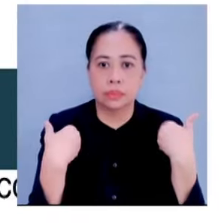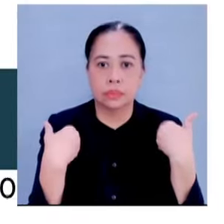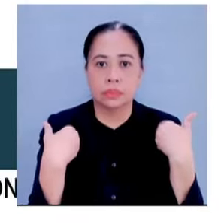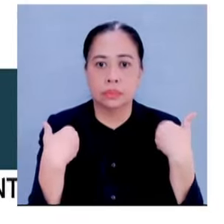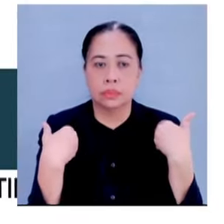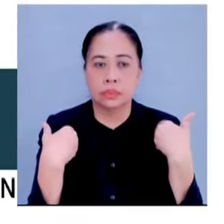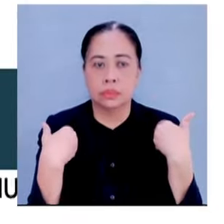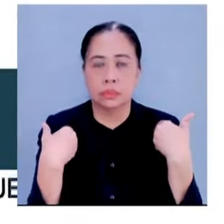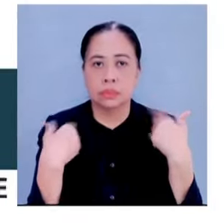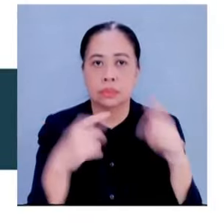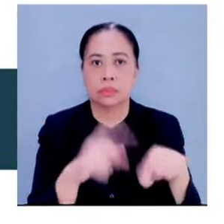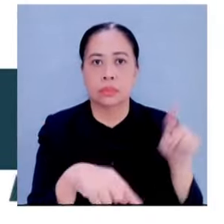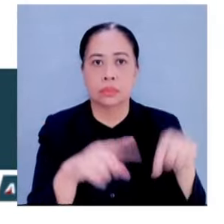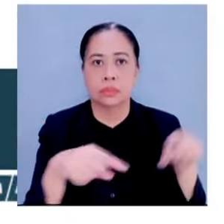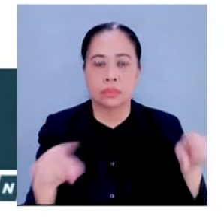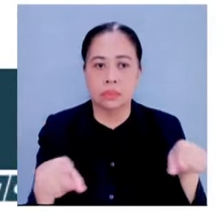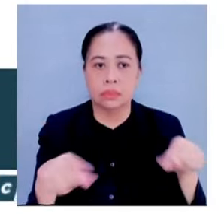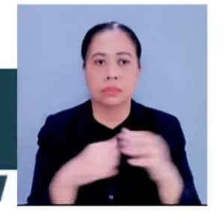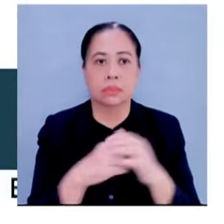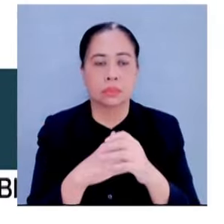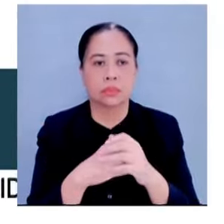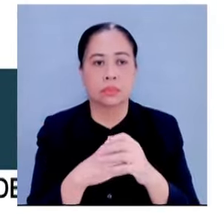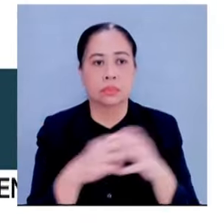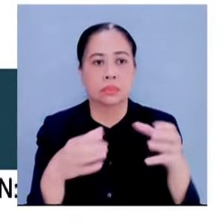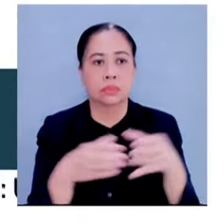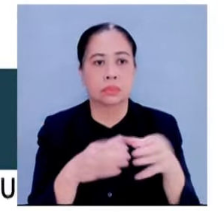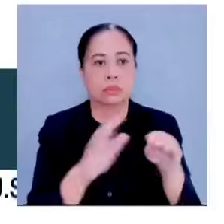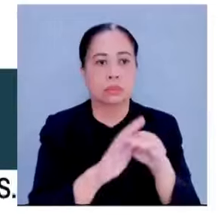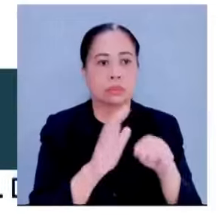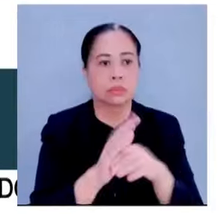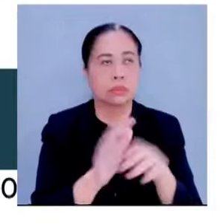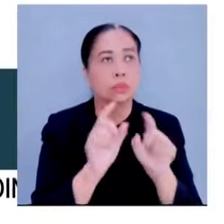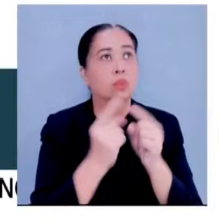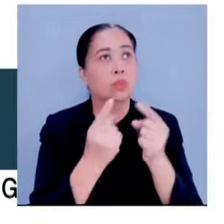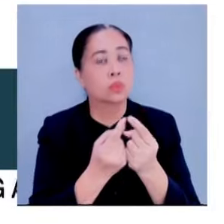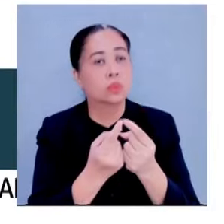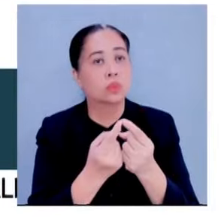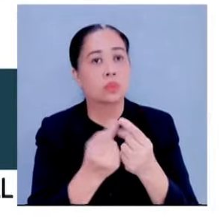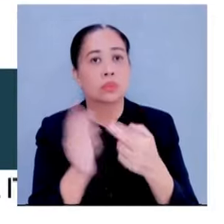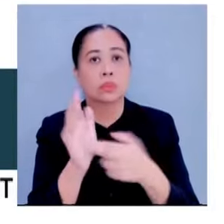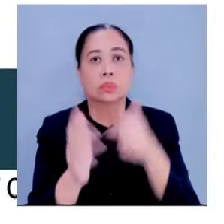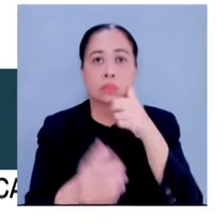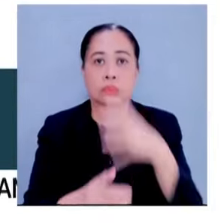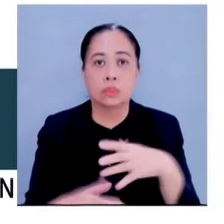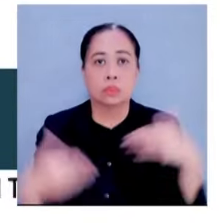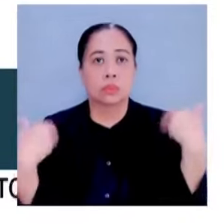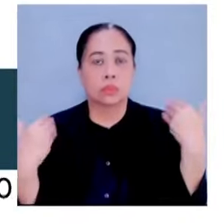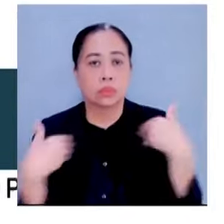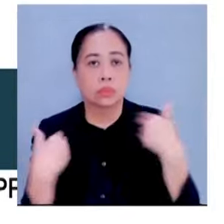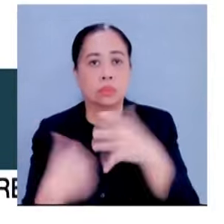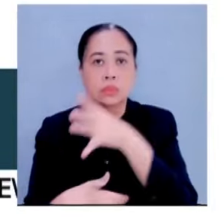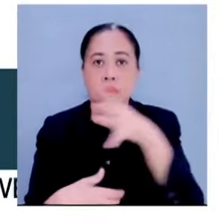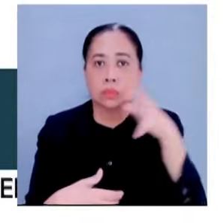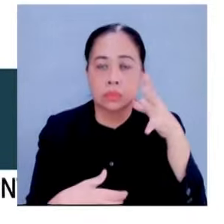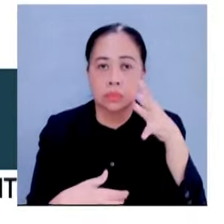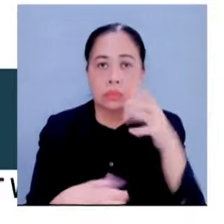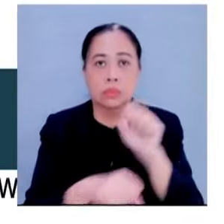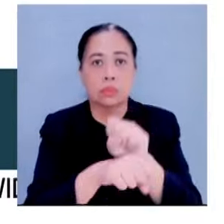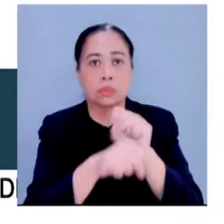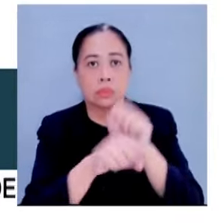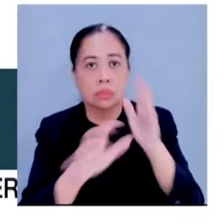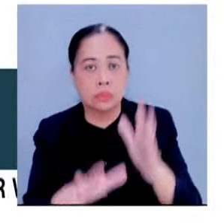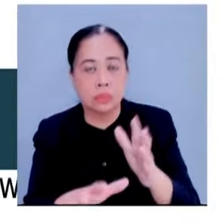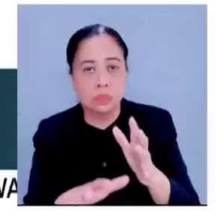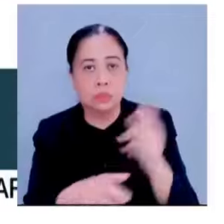We are a multi-sectoral partyless group. We represent women, youth, farmers, laborers,